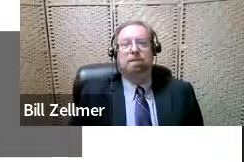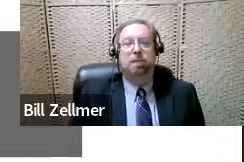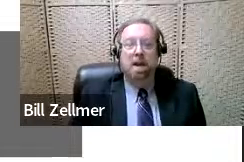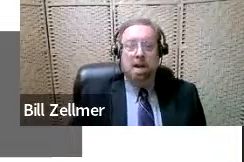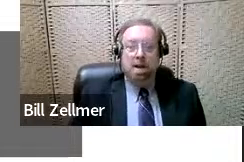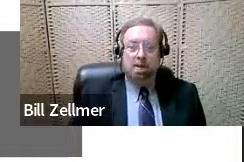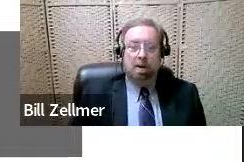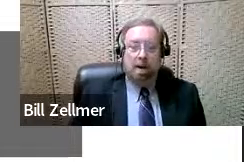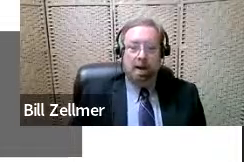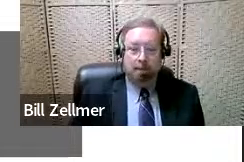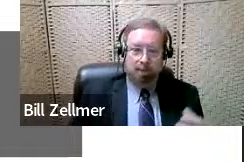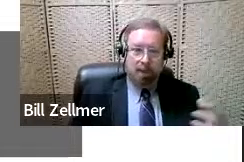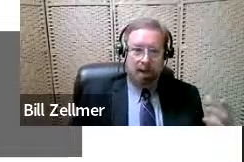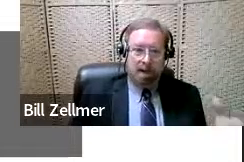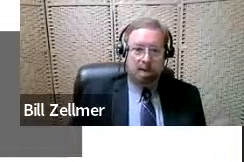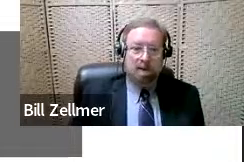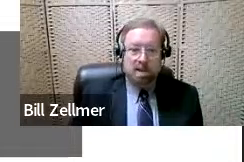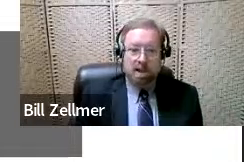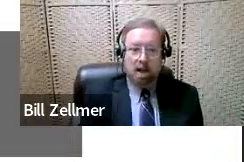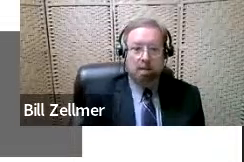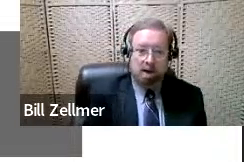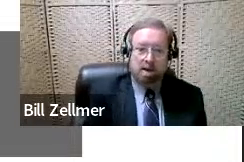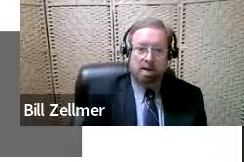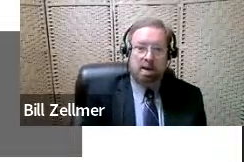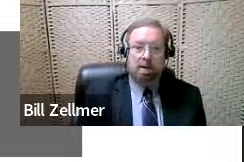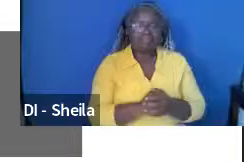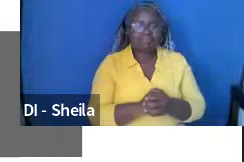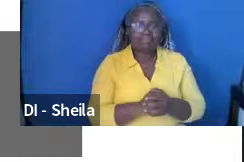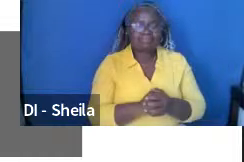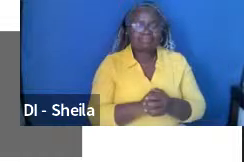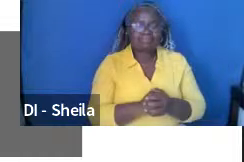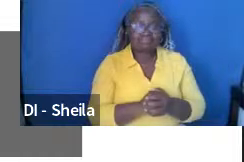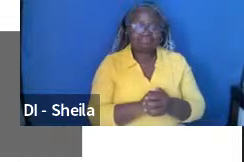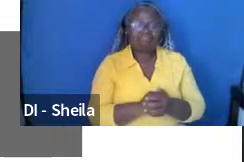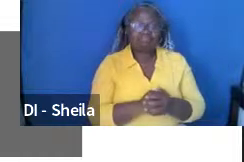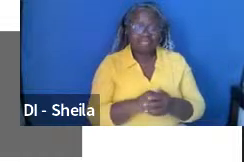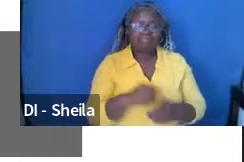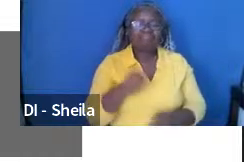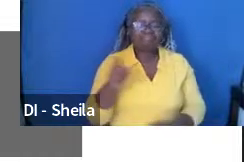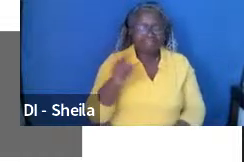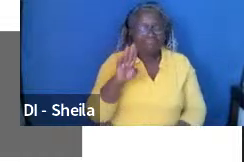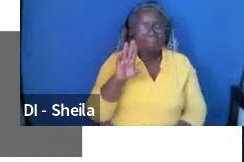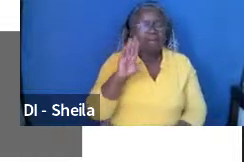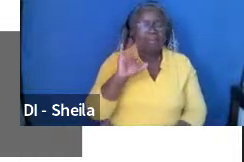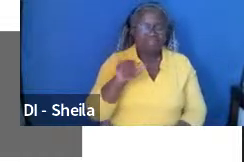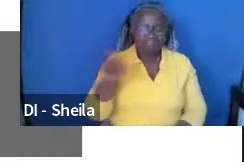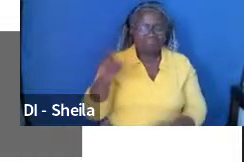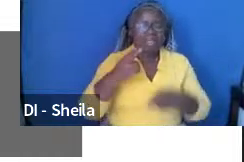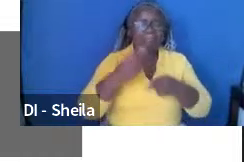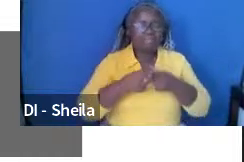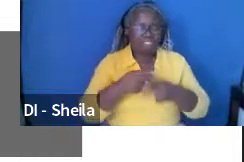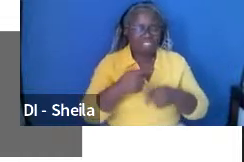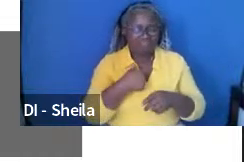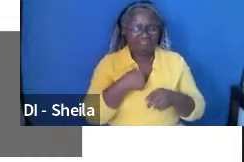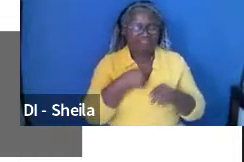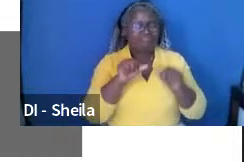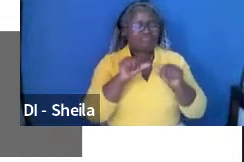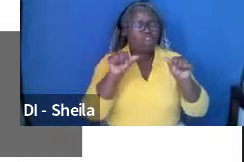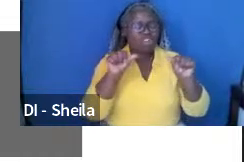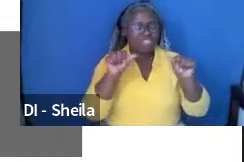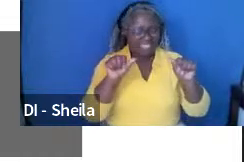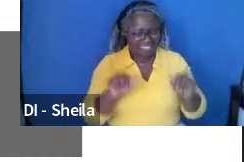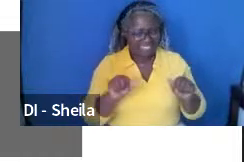There we go. So as Bobby said, I'm an architect, so I'm going to share this presentation through the eyes of